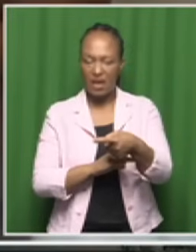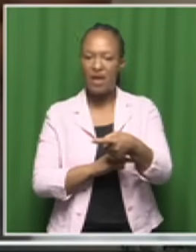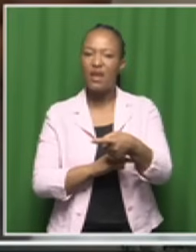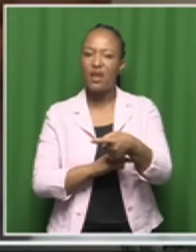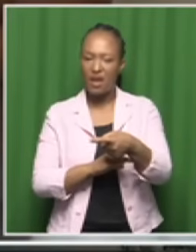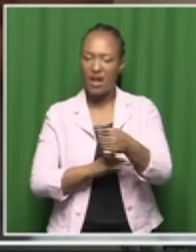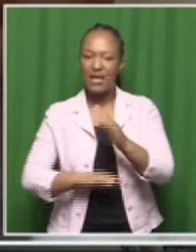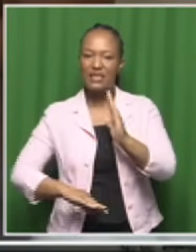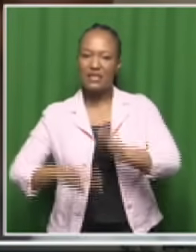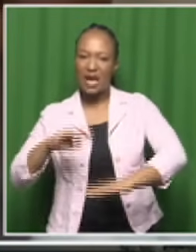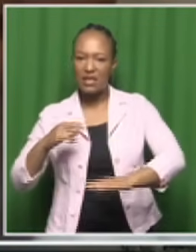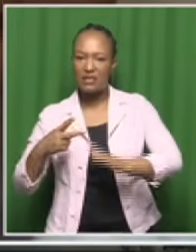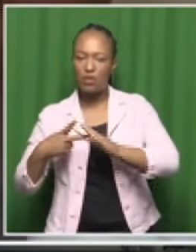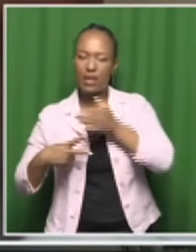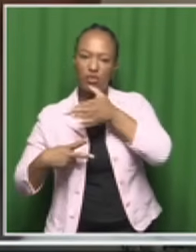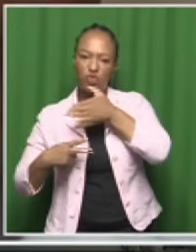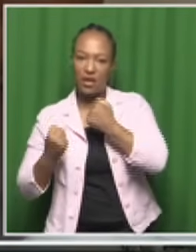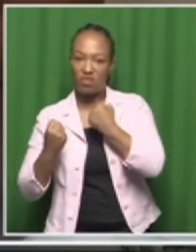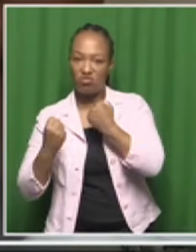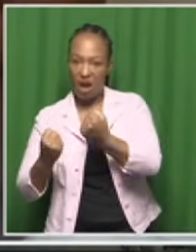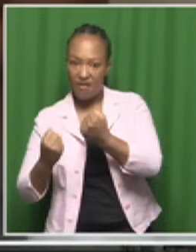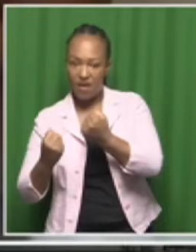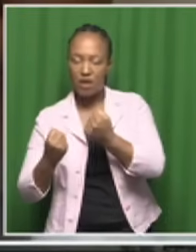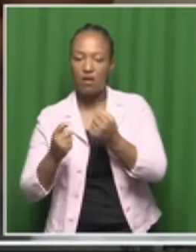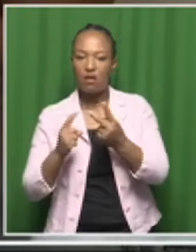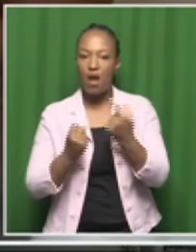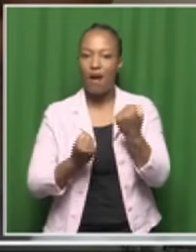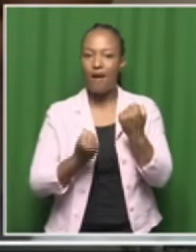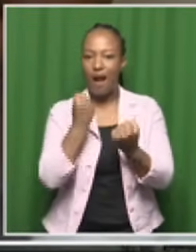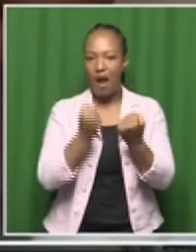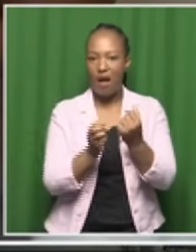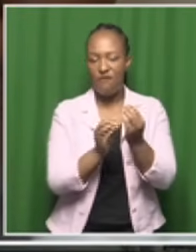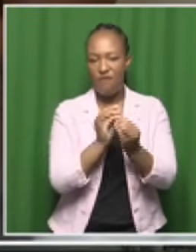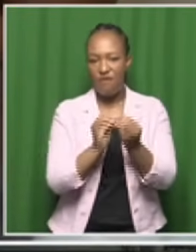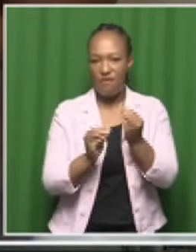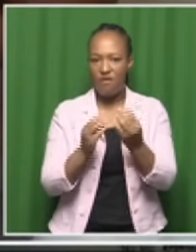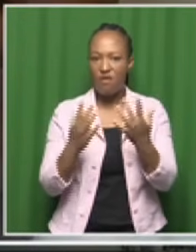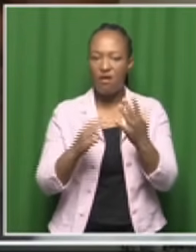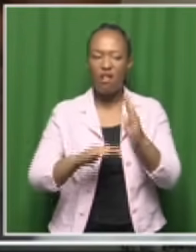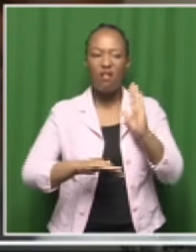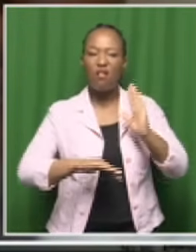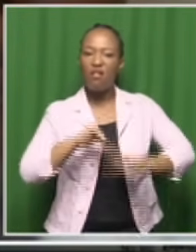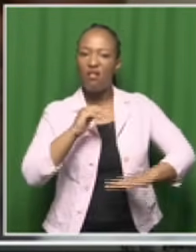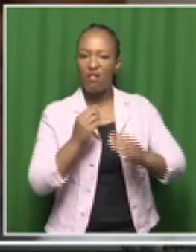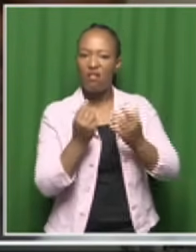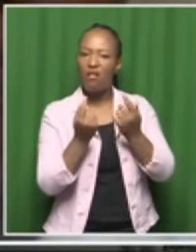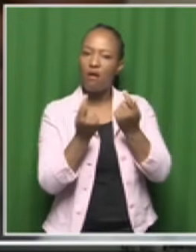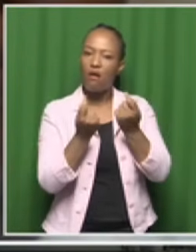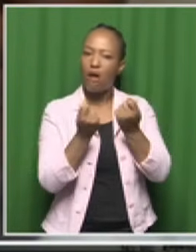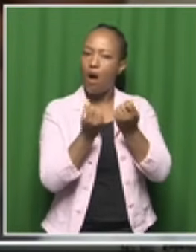including drinking, driving, and poor vehicle maintenance. So what's the prosecution rate?